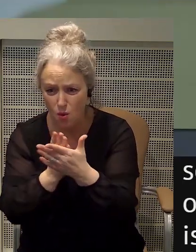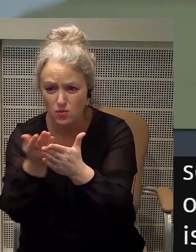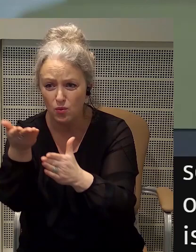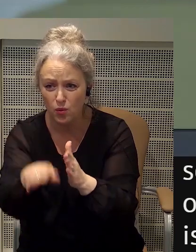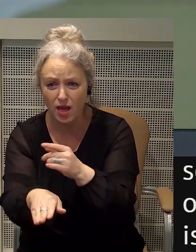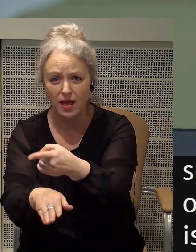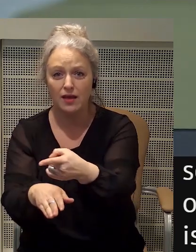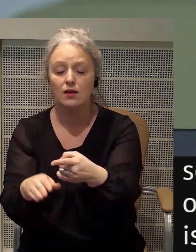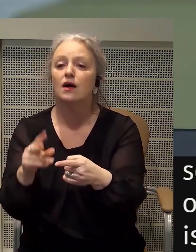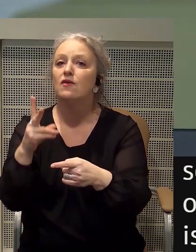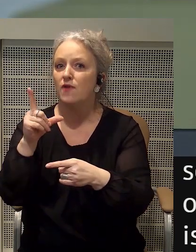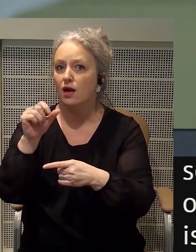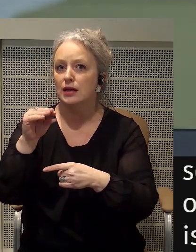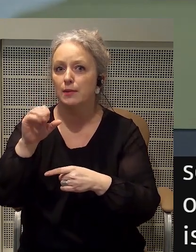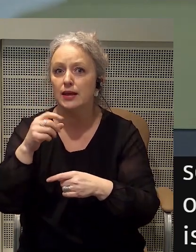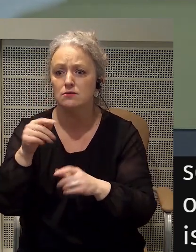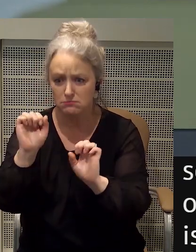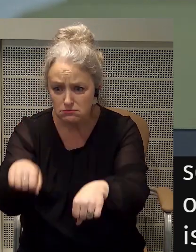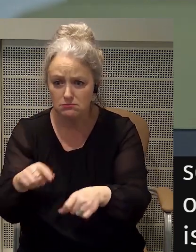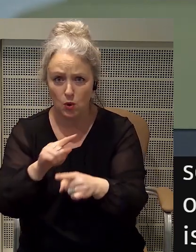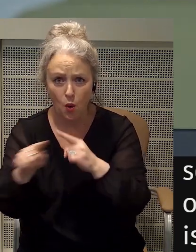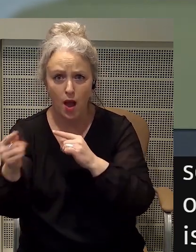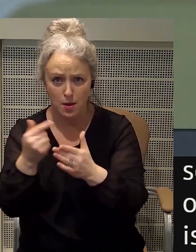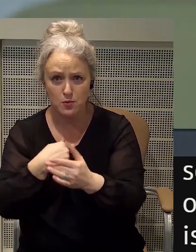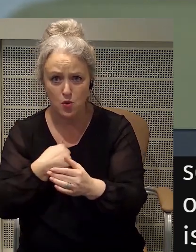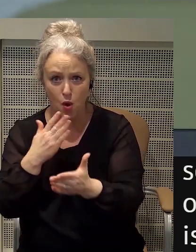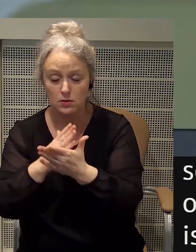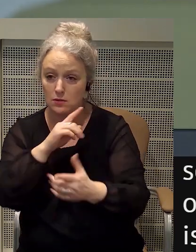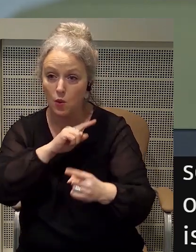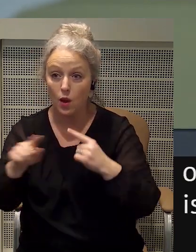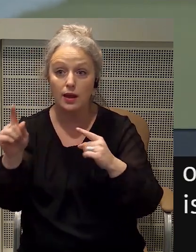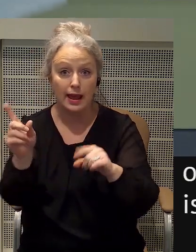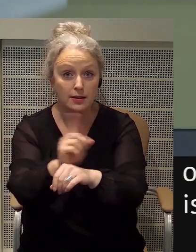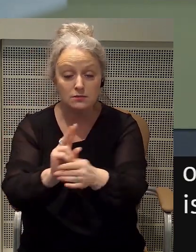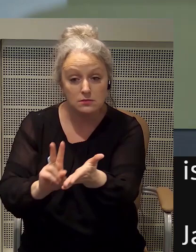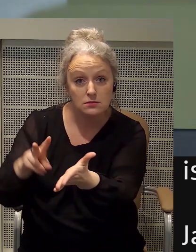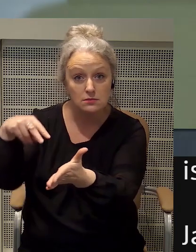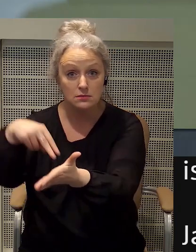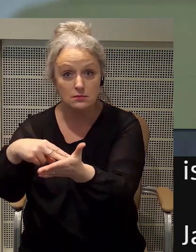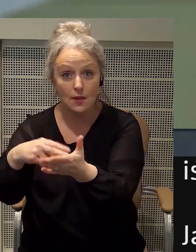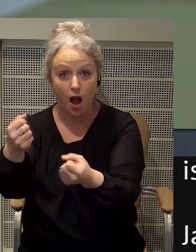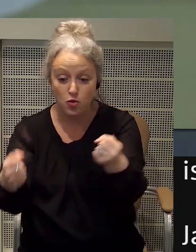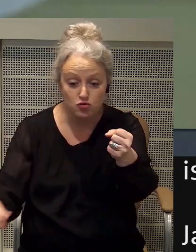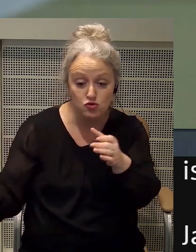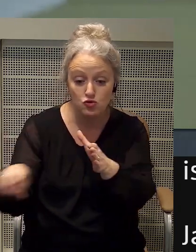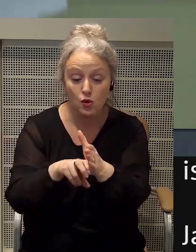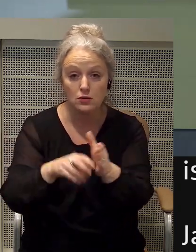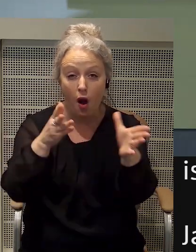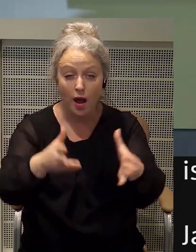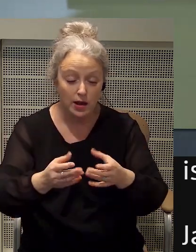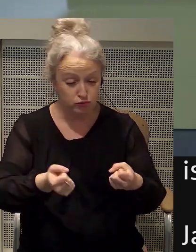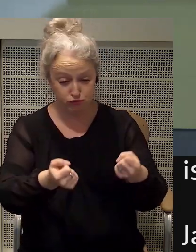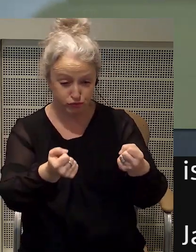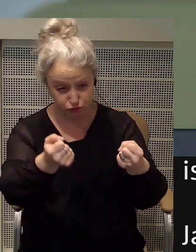help out Kaia that needs this medicine urgent? This is what we asked him back then. And he said,